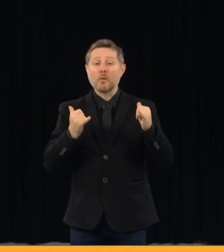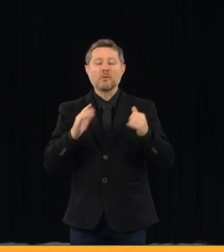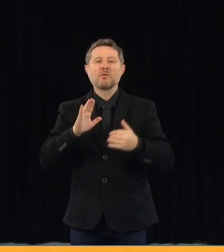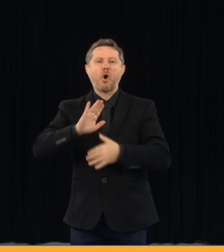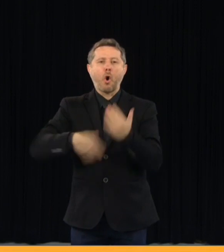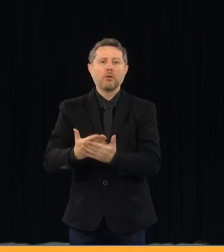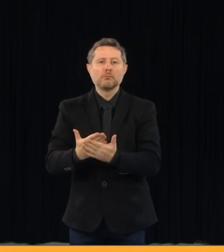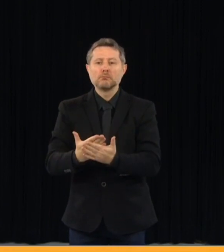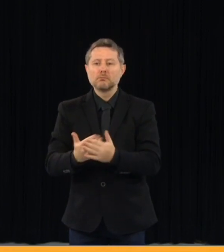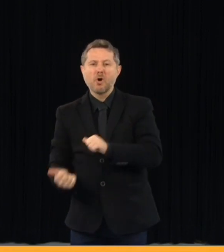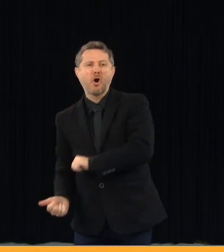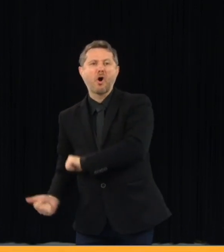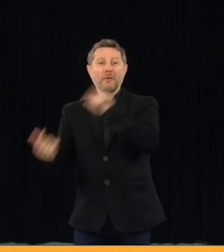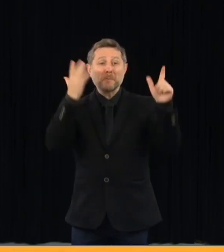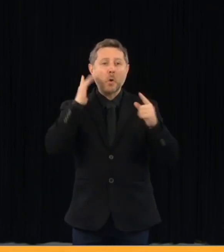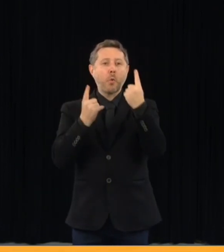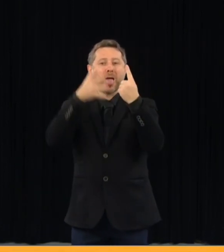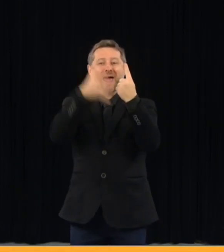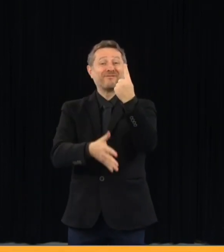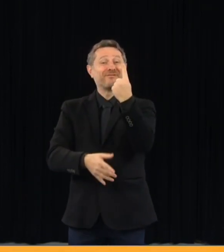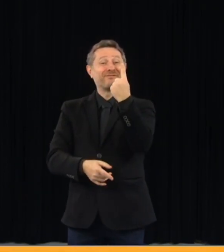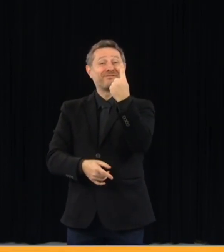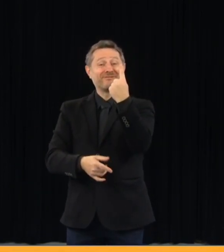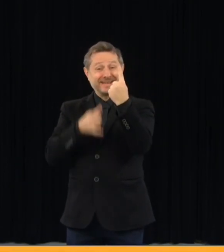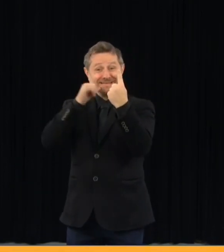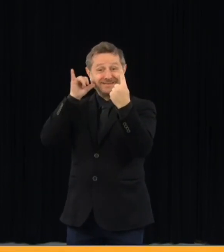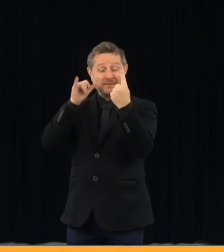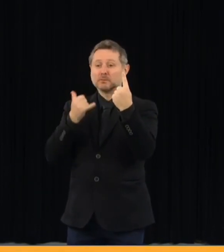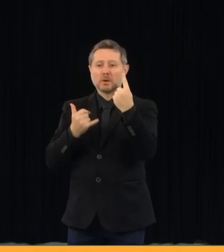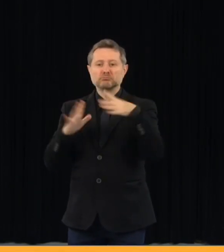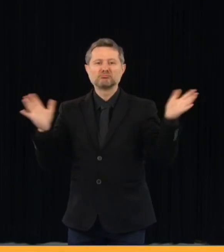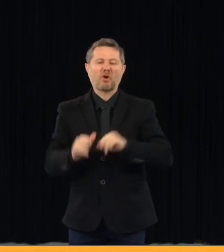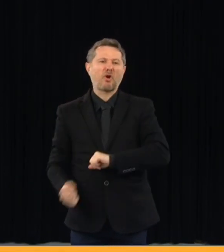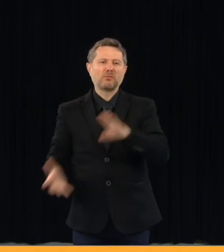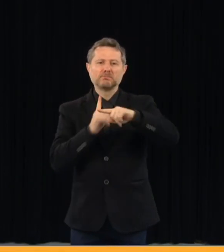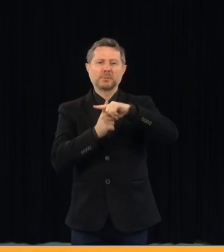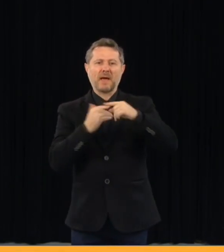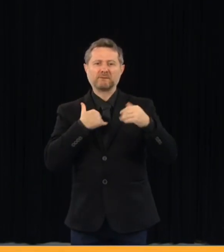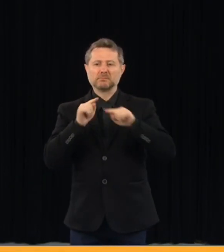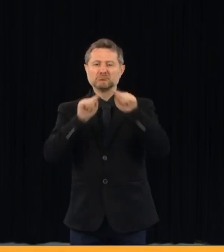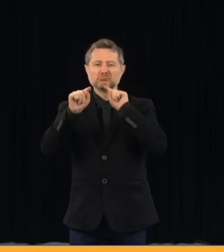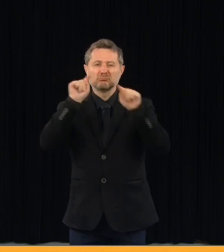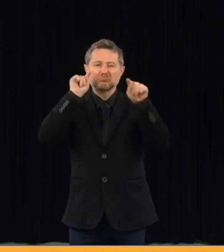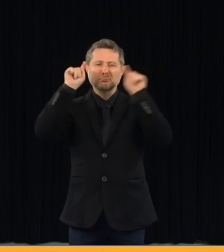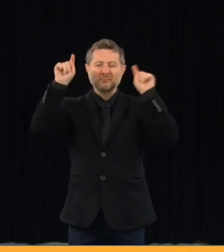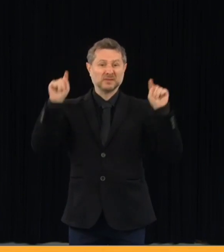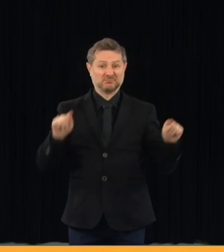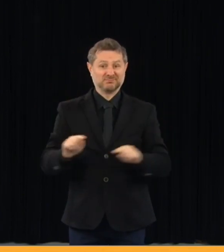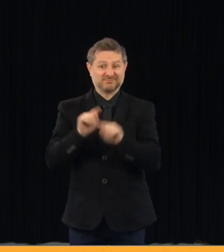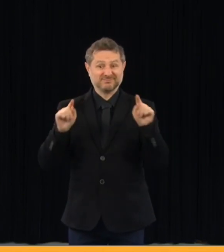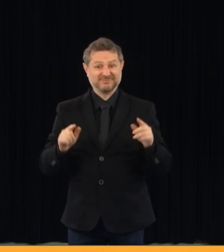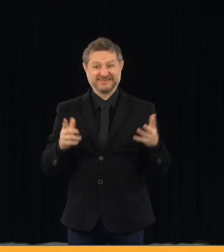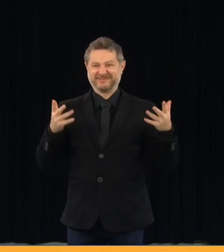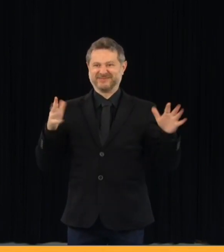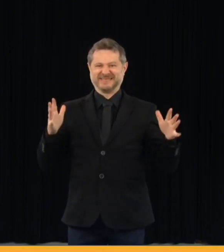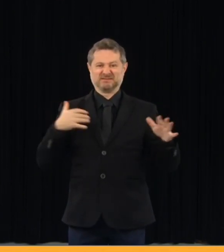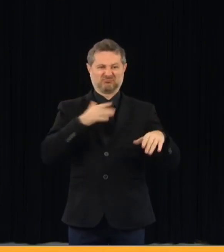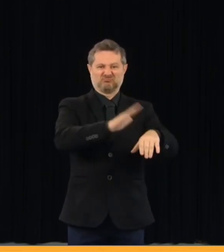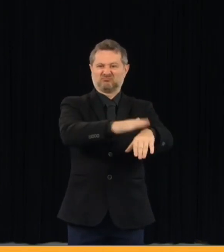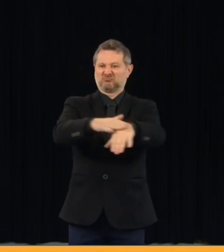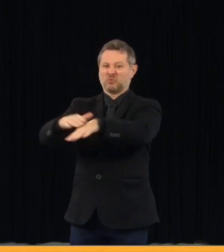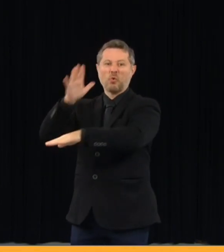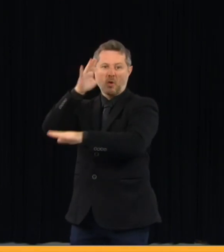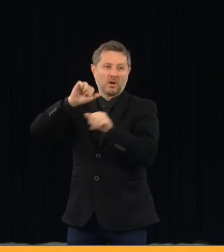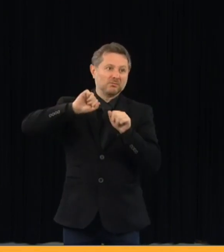has reported a coronavirus case. We said it was going to march across the state. I've also